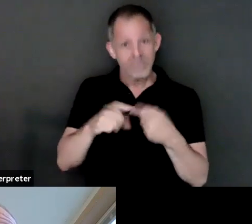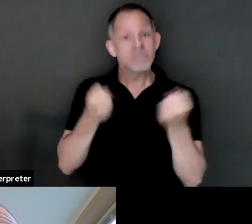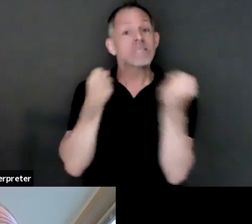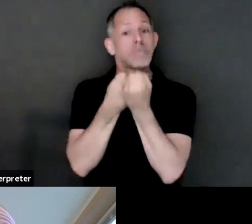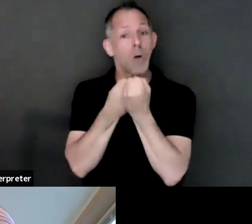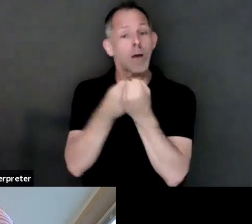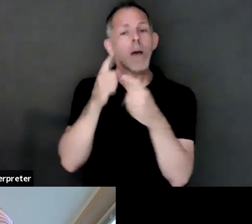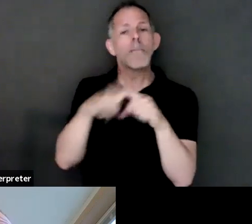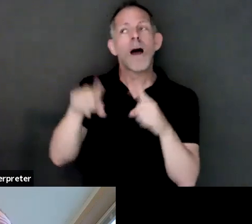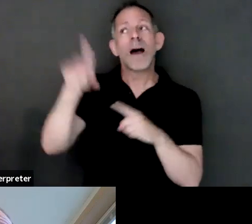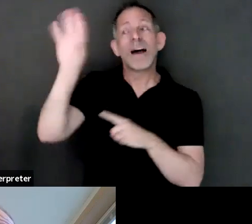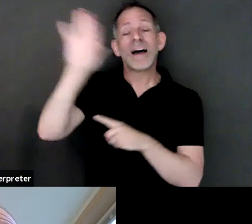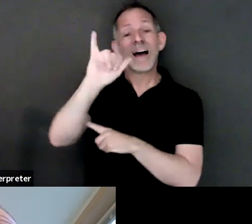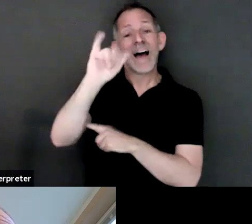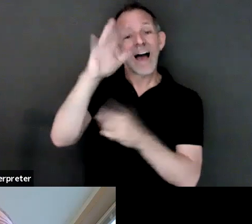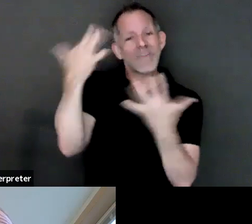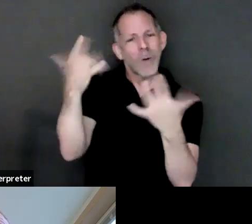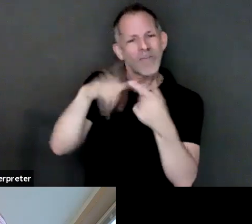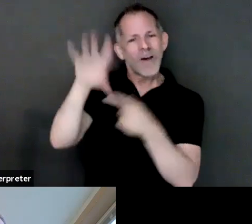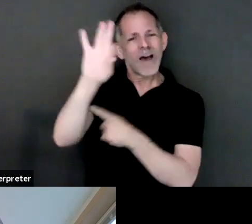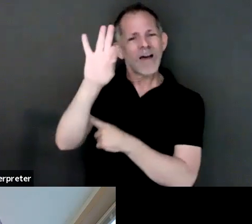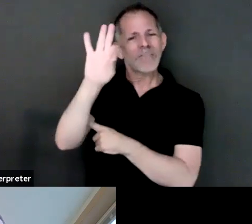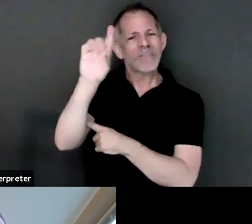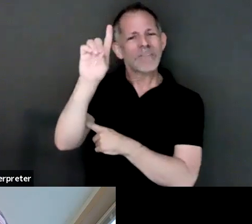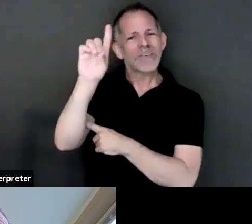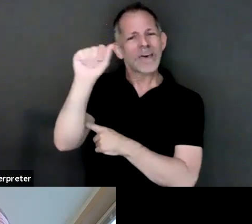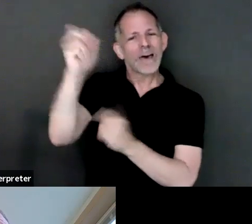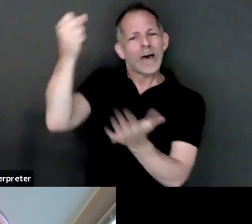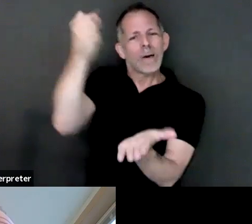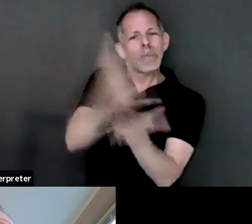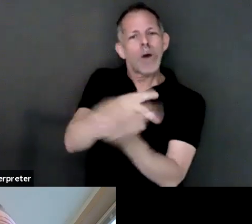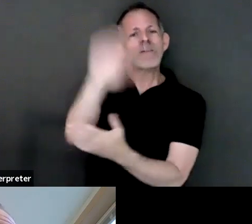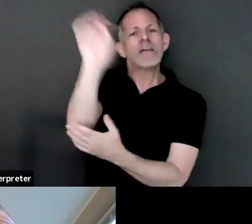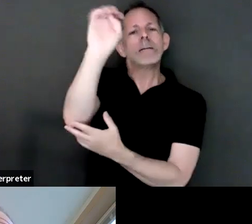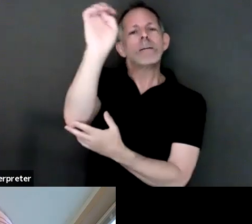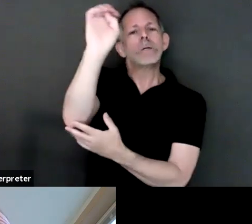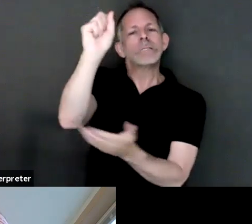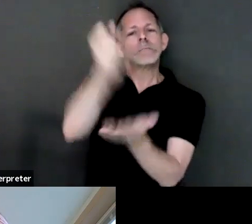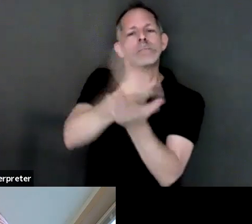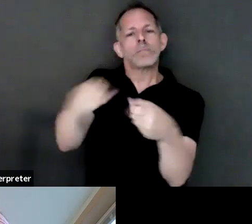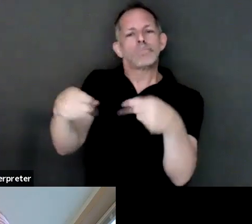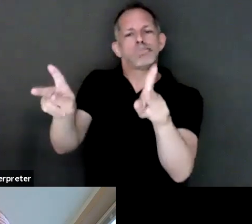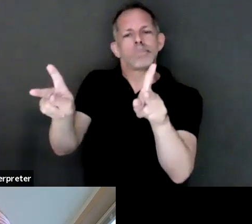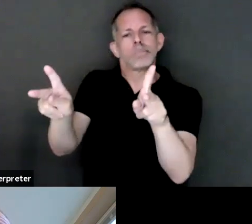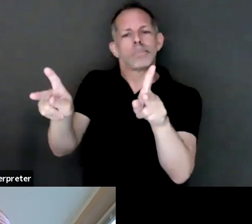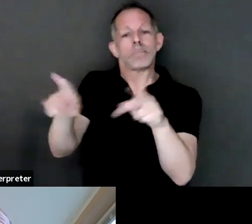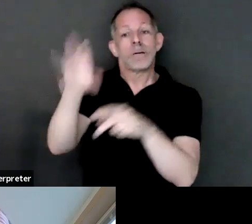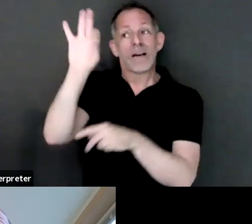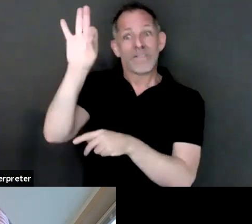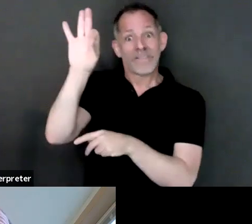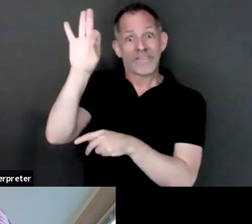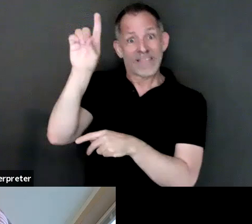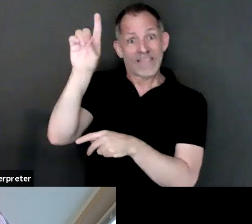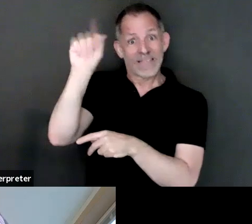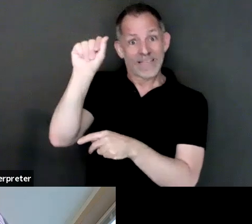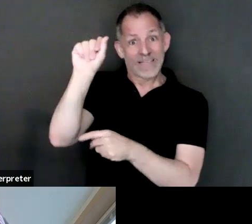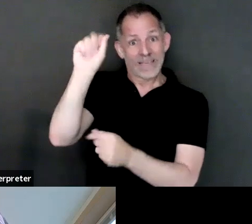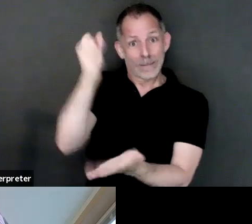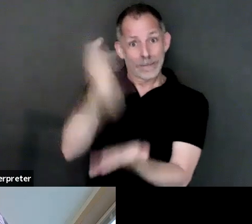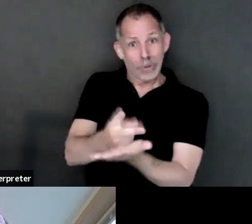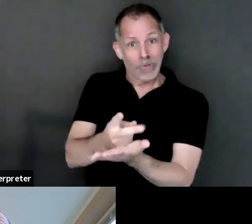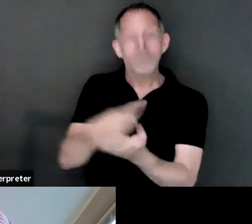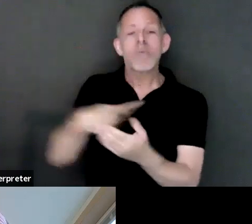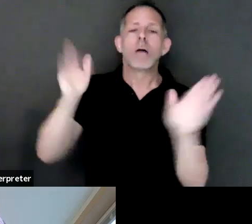use, that is a booster dose for a specific population or the general population, and